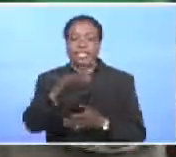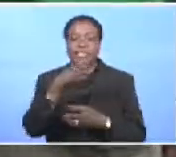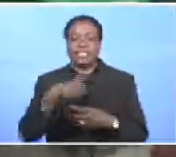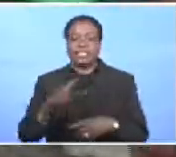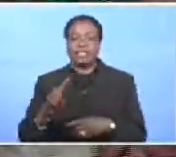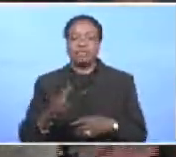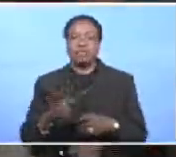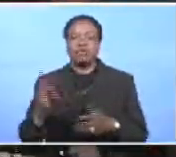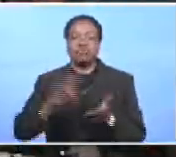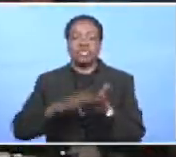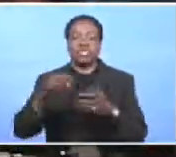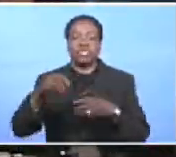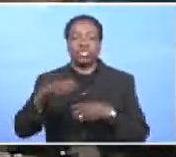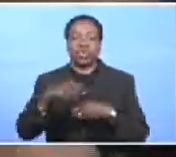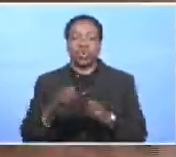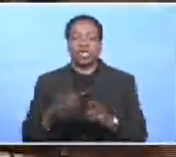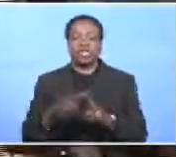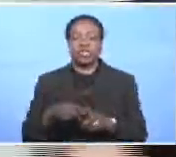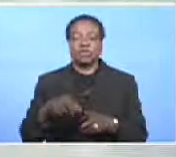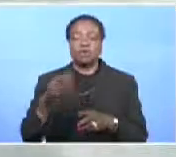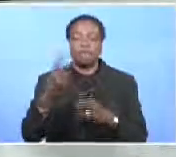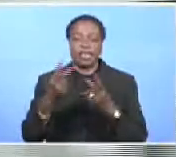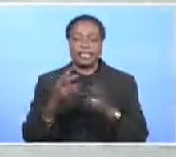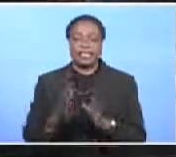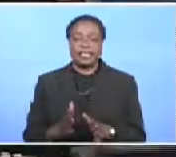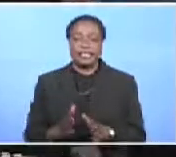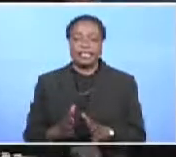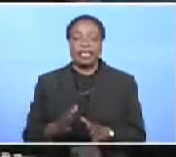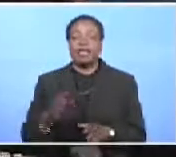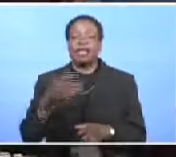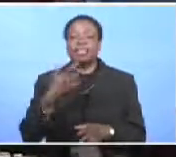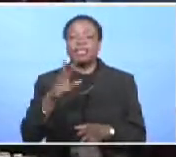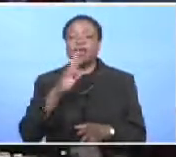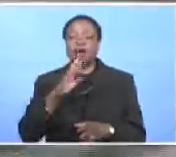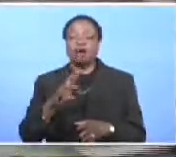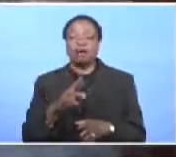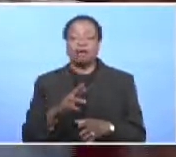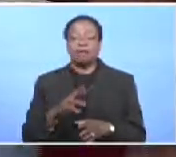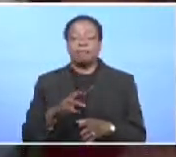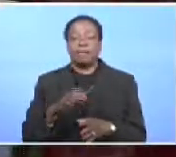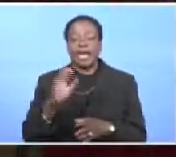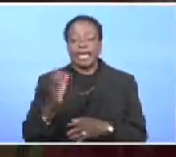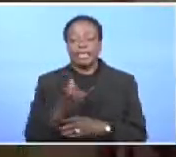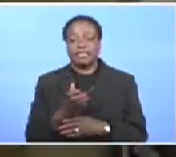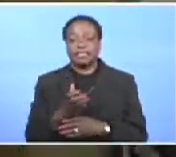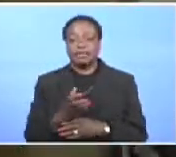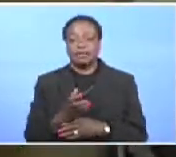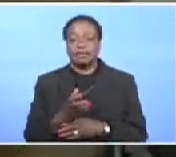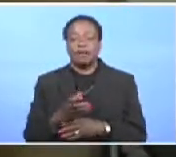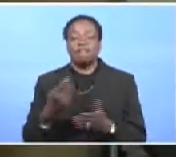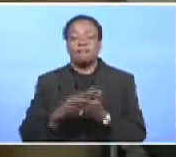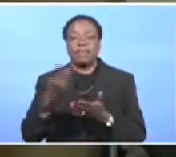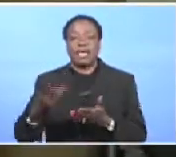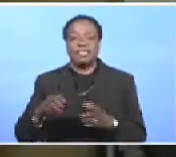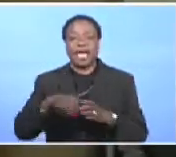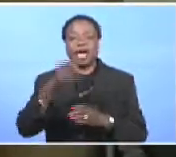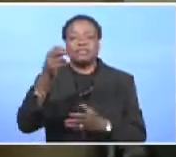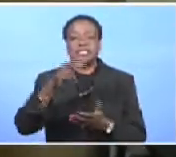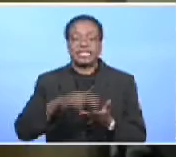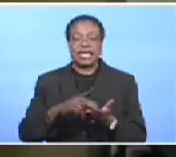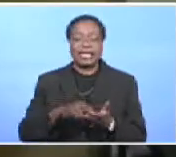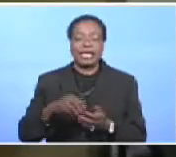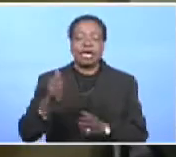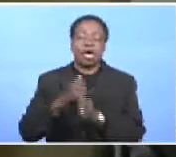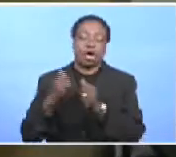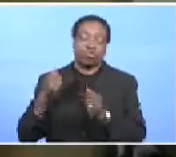Meantime, she says straw vendors are complying with paying those outstanding arrears. It's like $39 and something in a